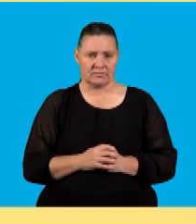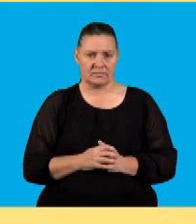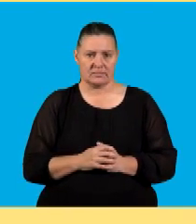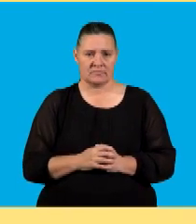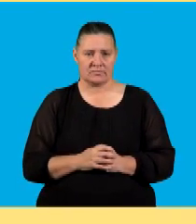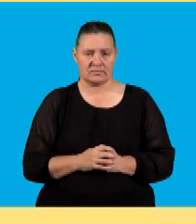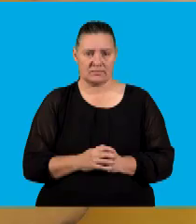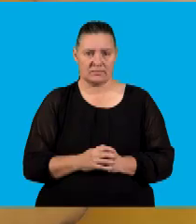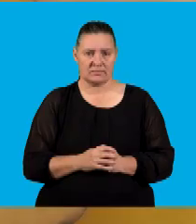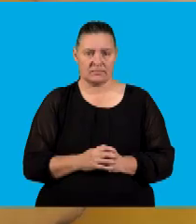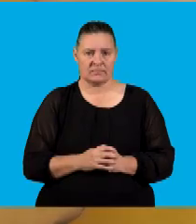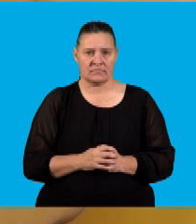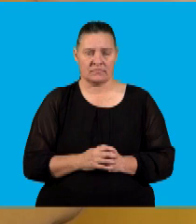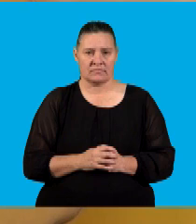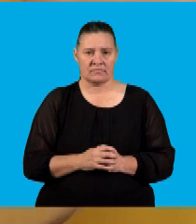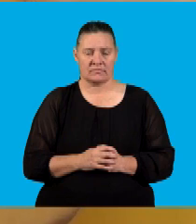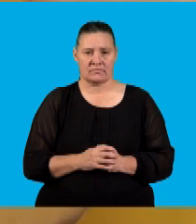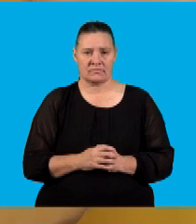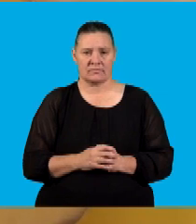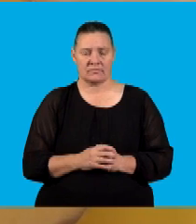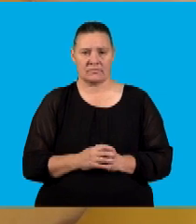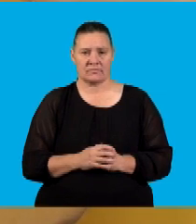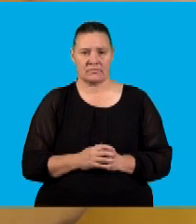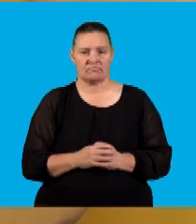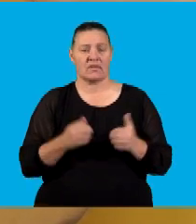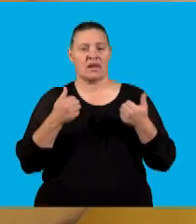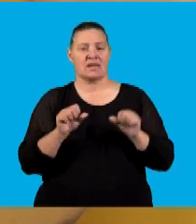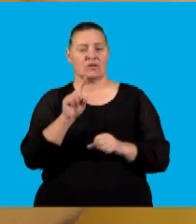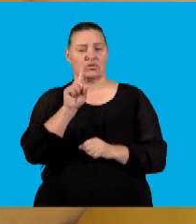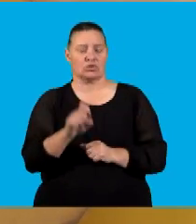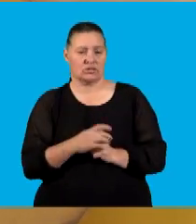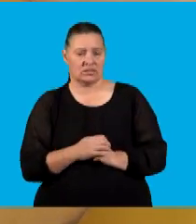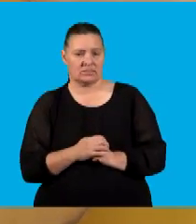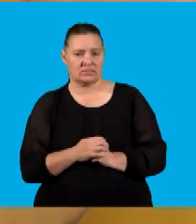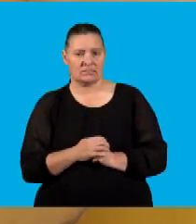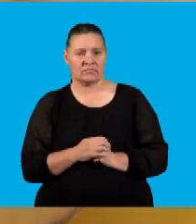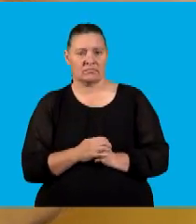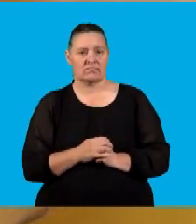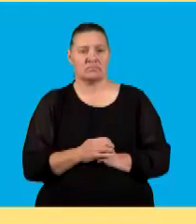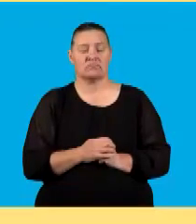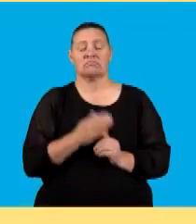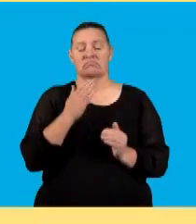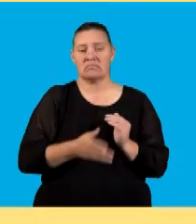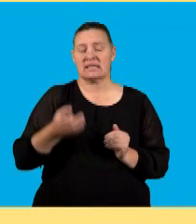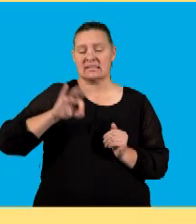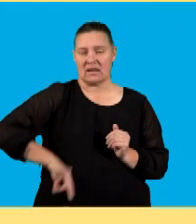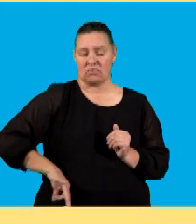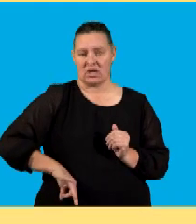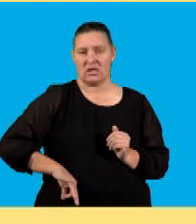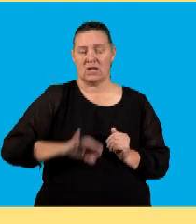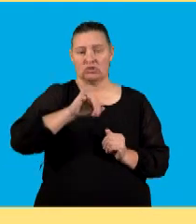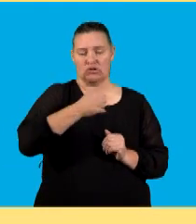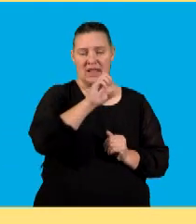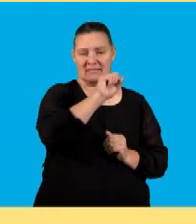243,300. Okay, I want us to look at the next question. It says, complete the salaries